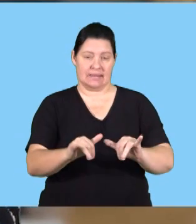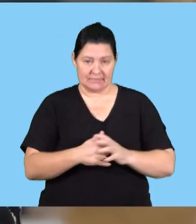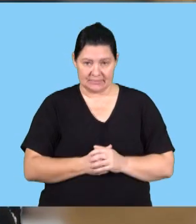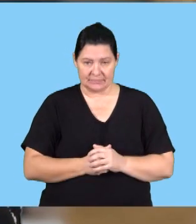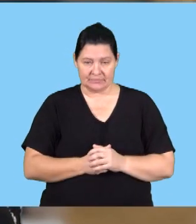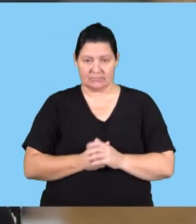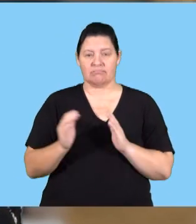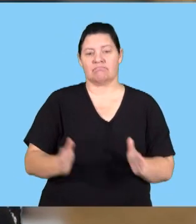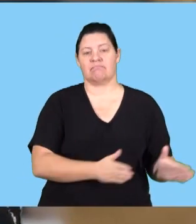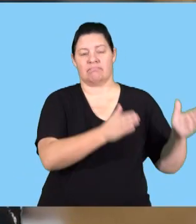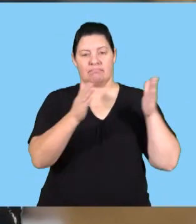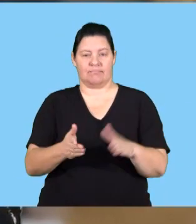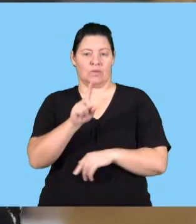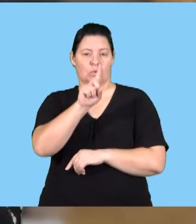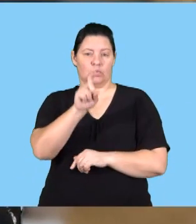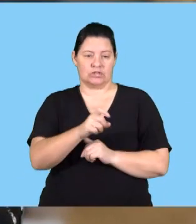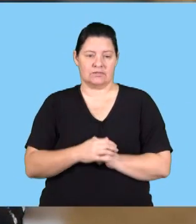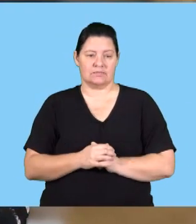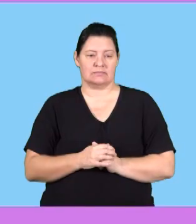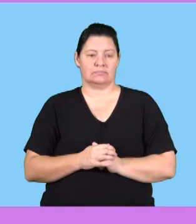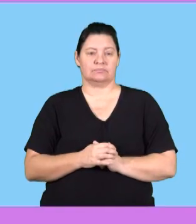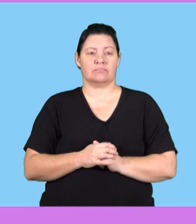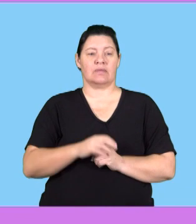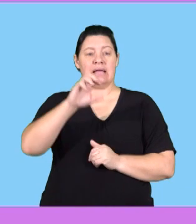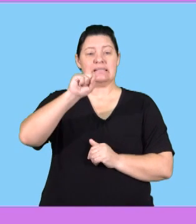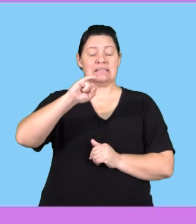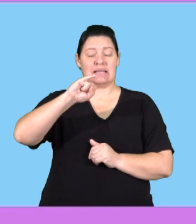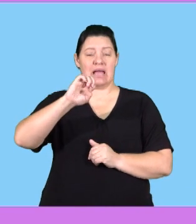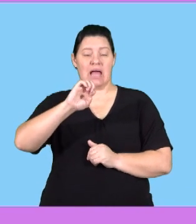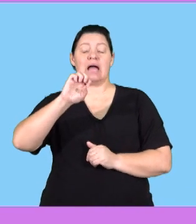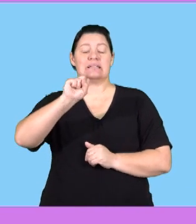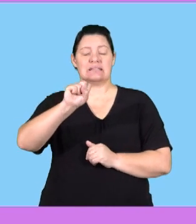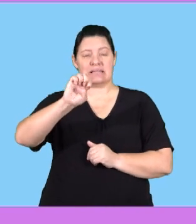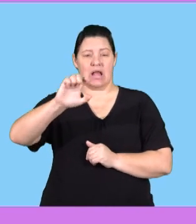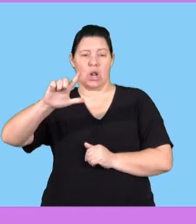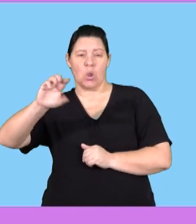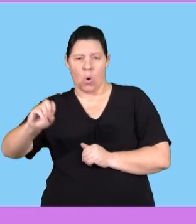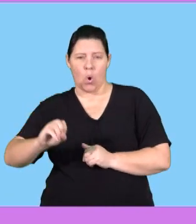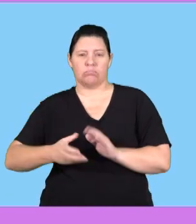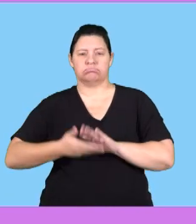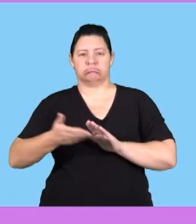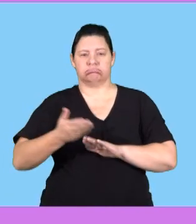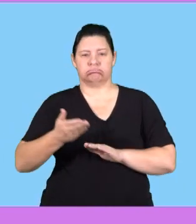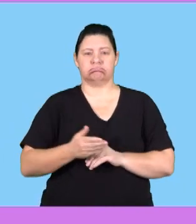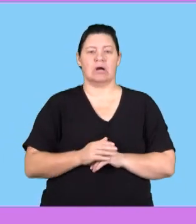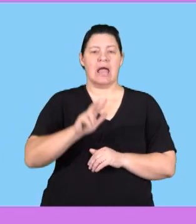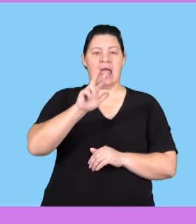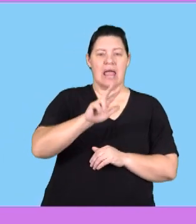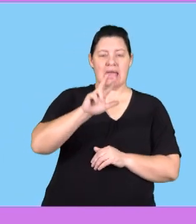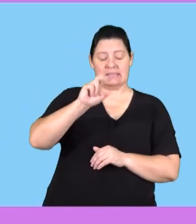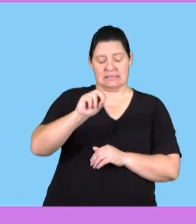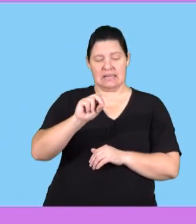round off. Let us move to the next question. Silo was traveling at an average speed of 80 kilometers